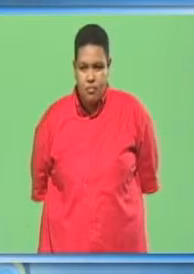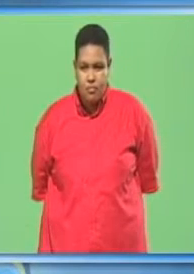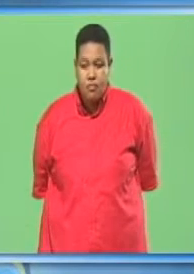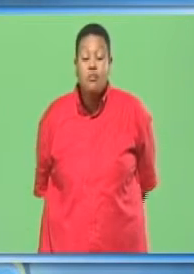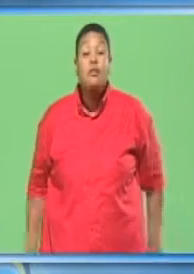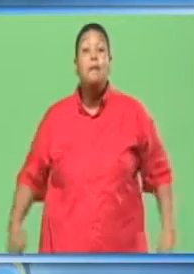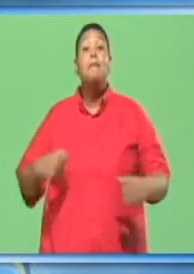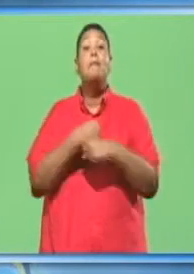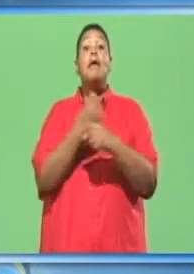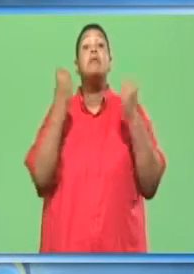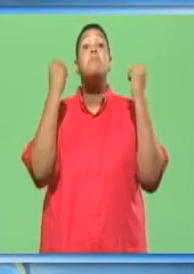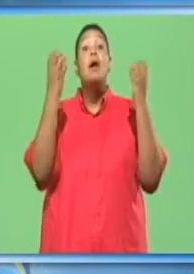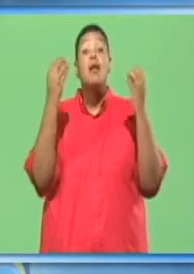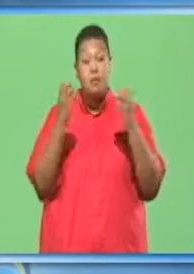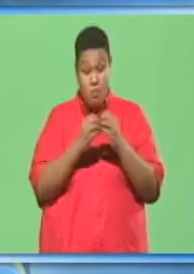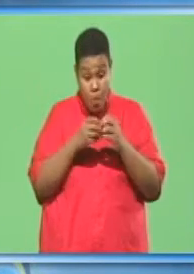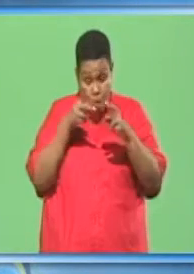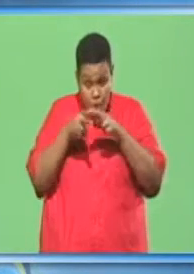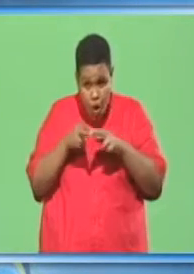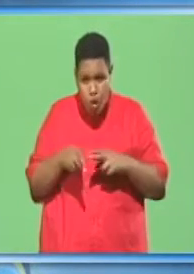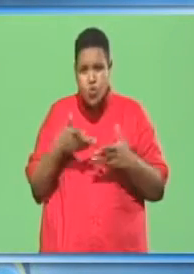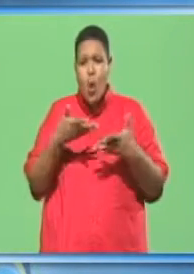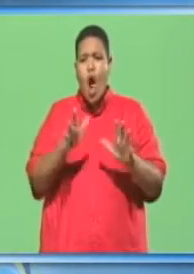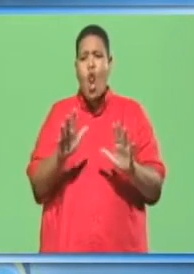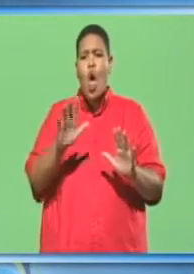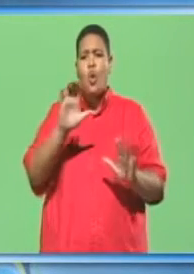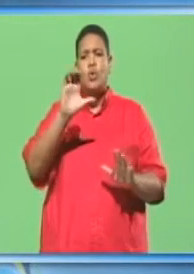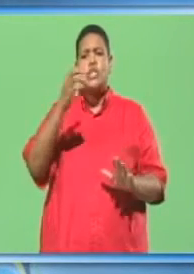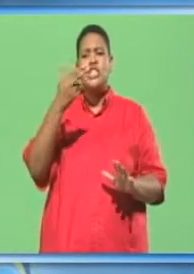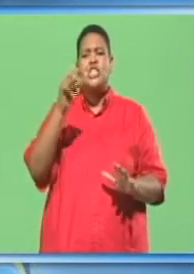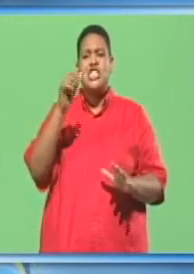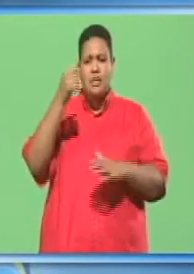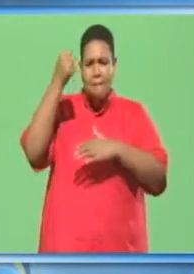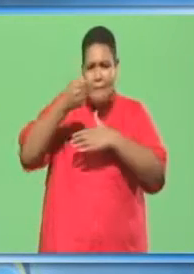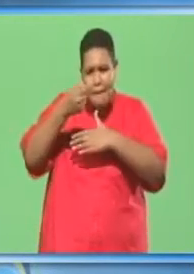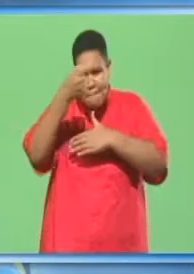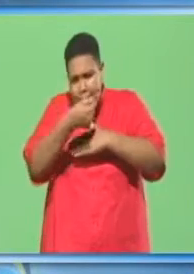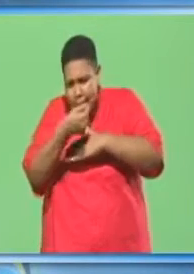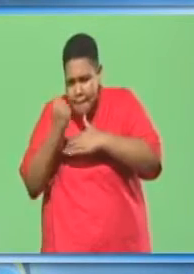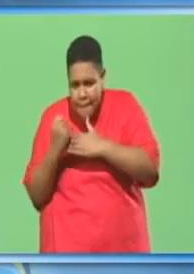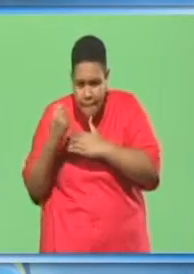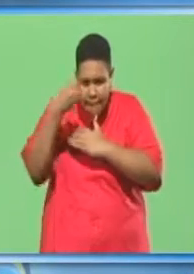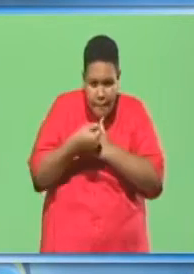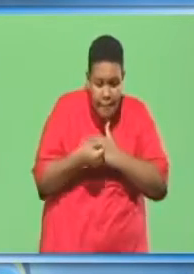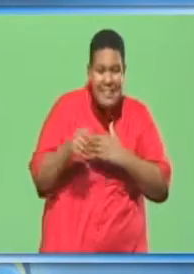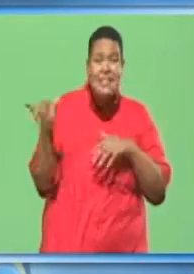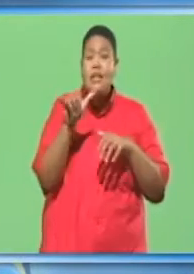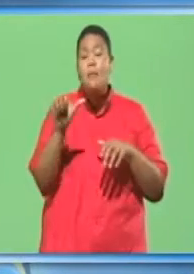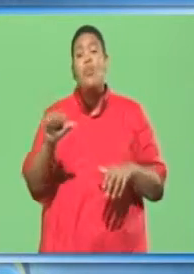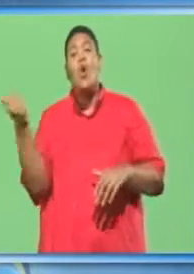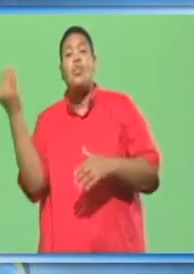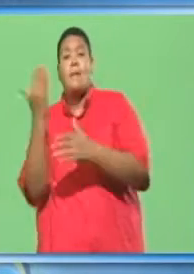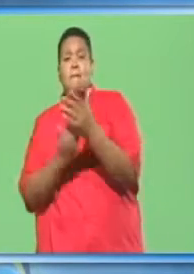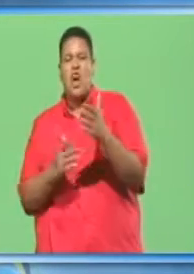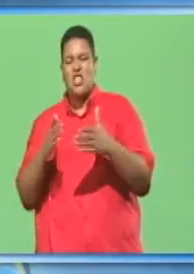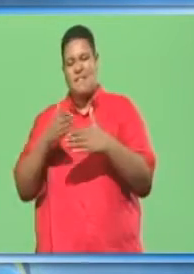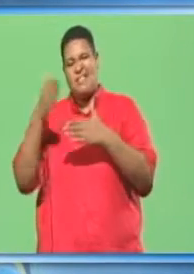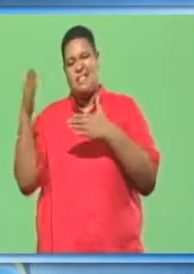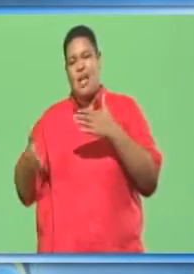Make several more cuts to facilitate chiseling out the waste. Do the same to the other end of the side